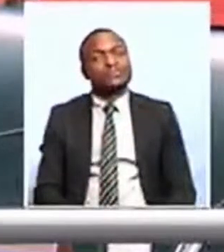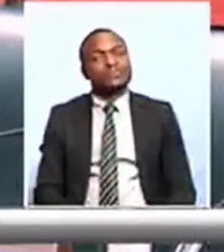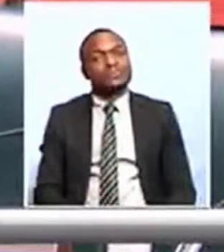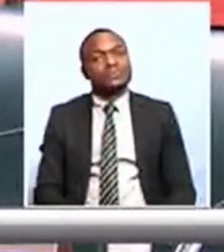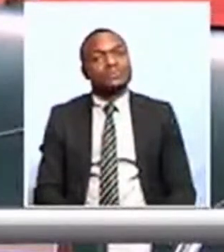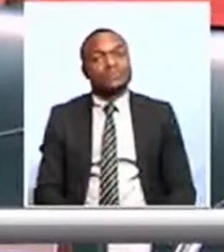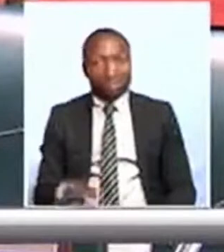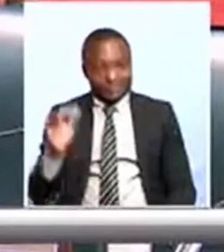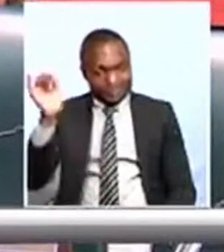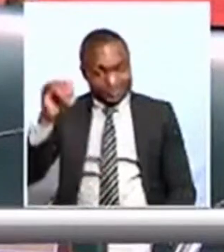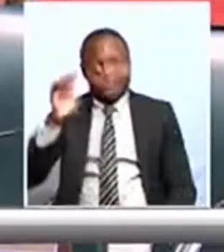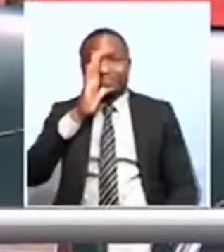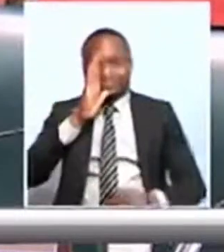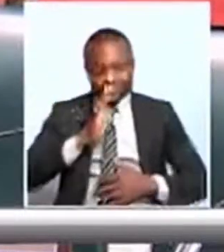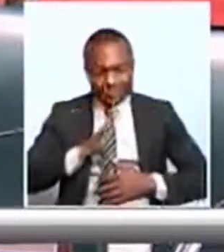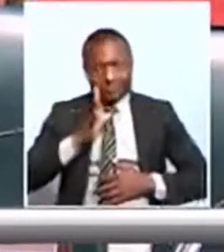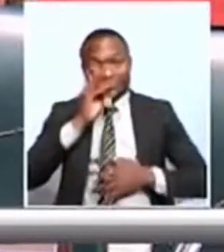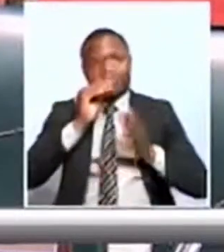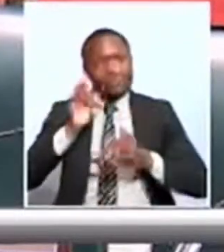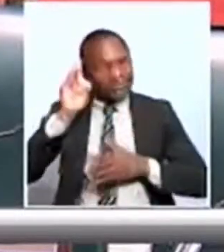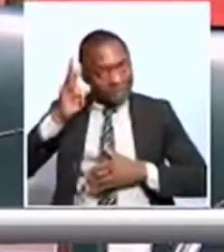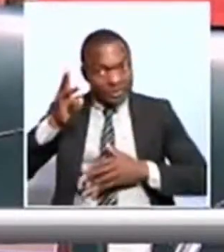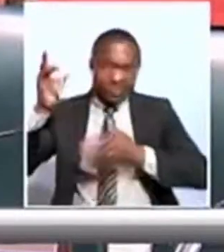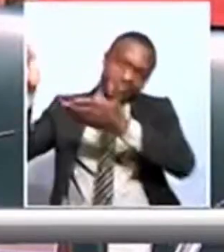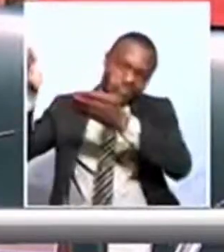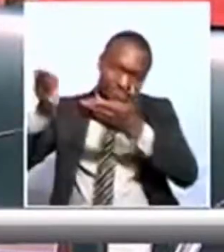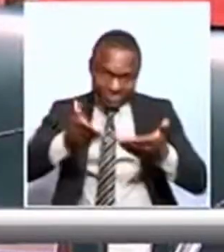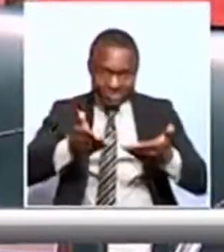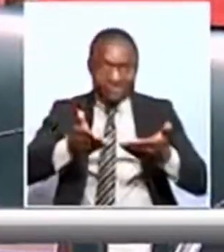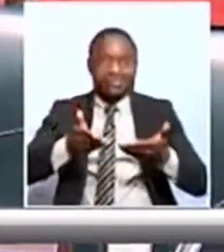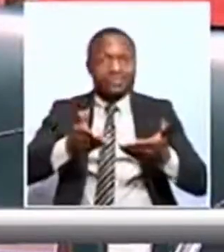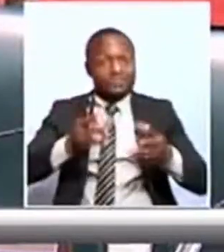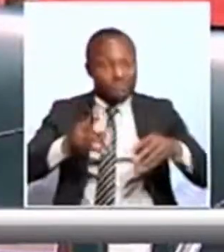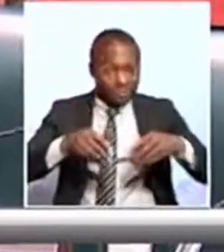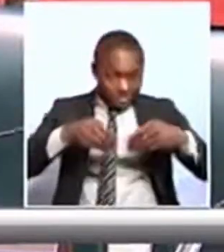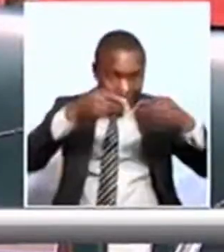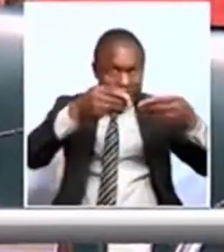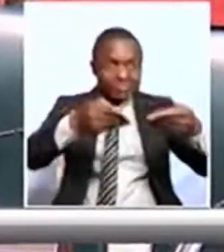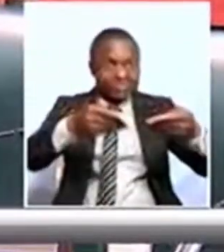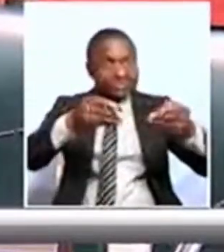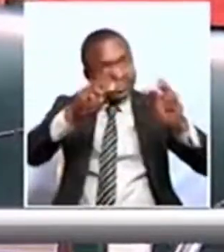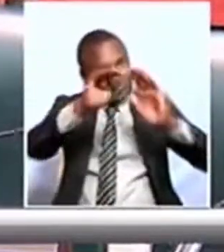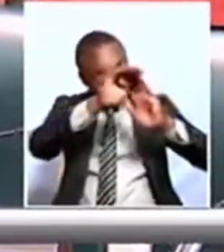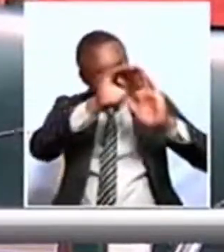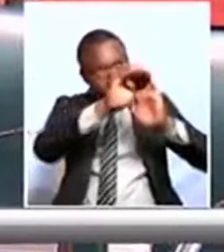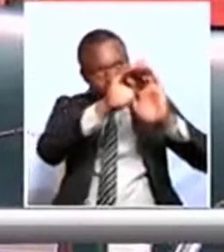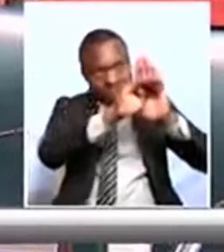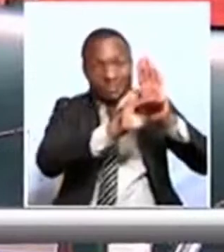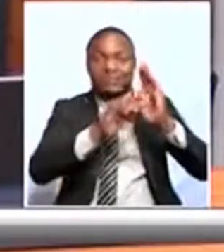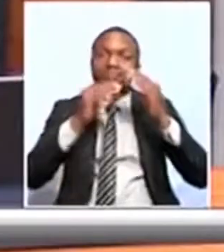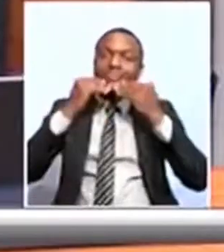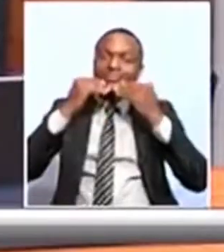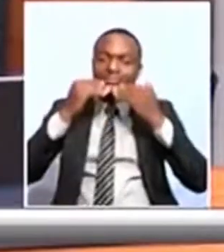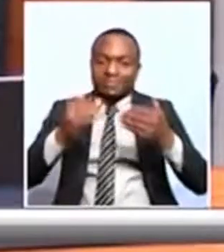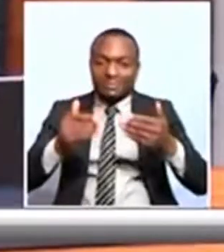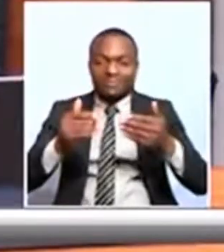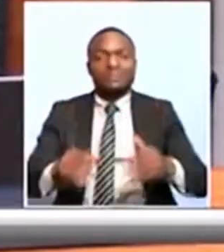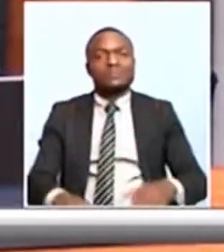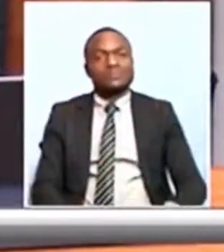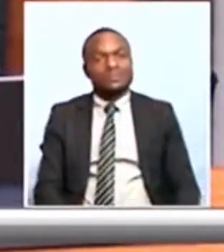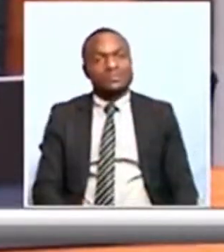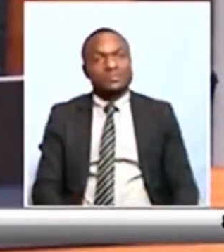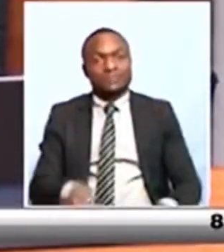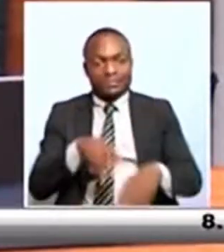Yes, Madam Speaker, we will come back to the House and we'll give you the list. Thank you so much.